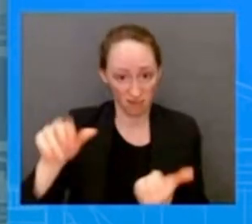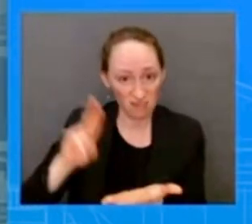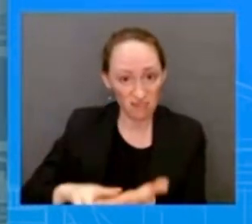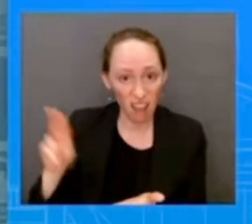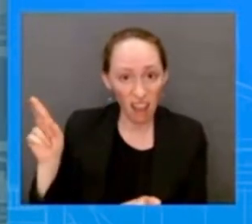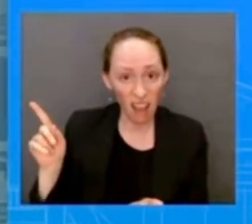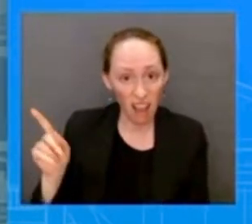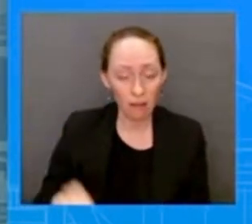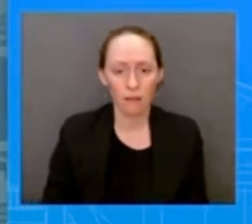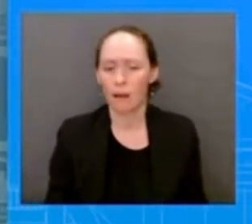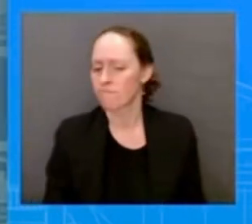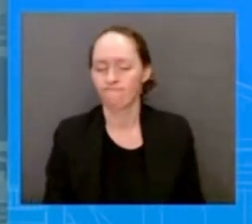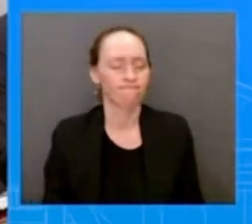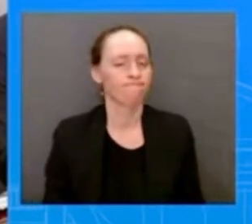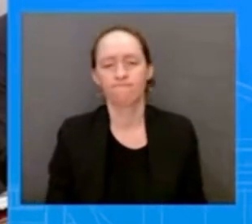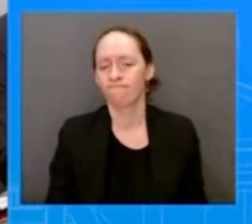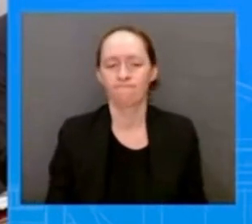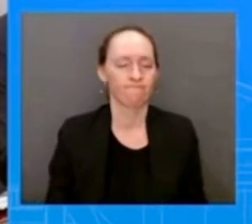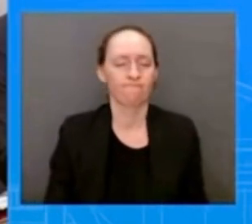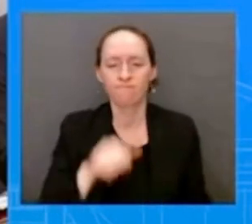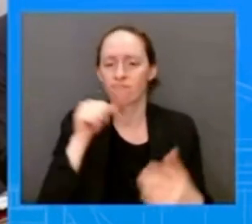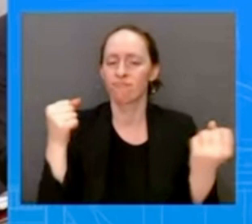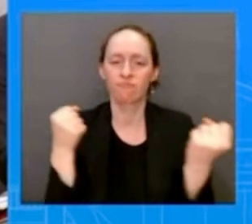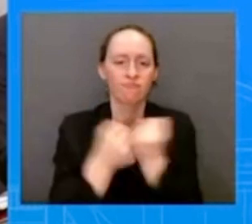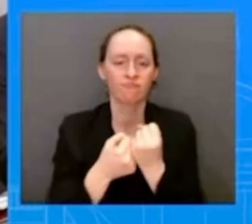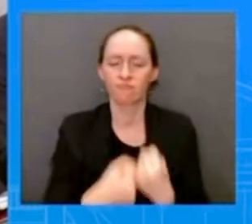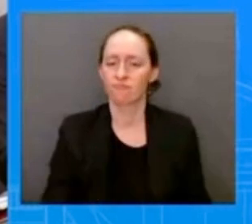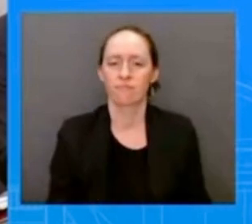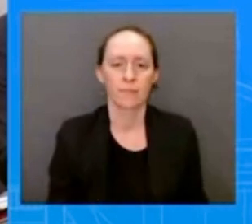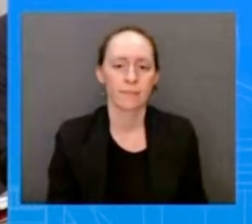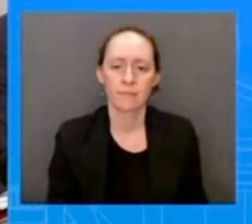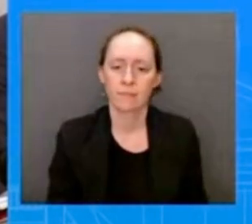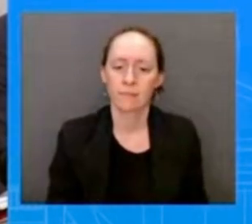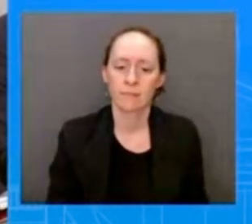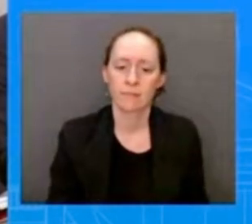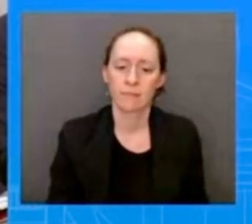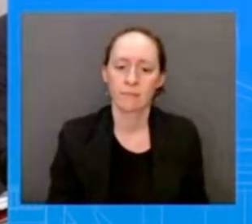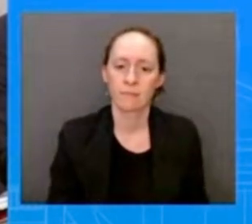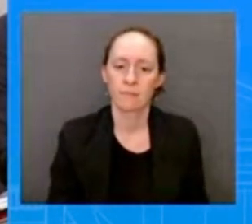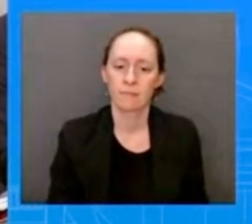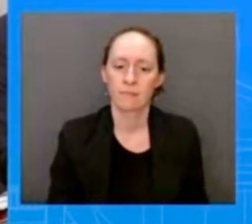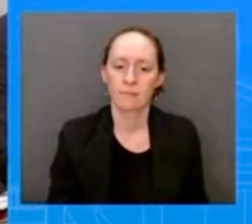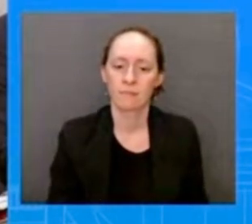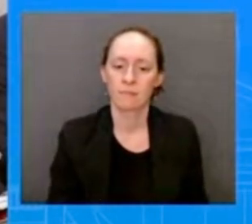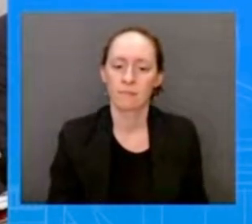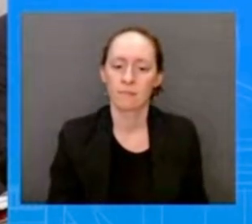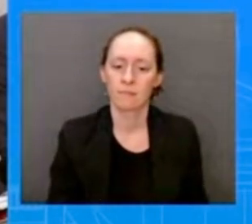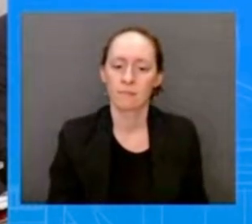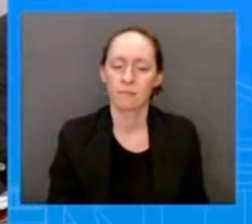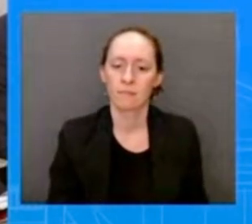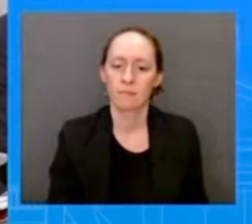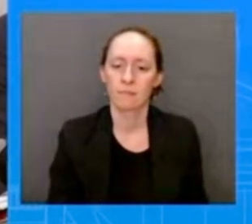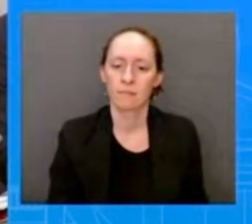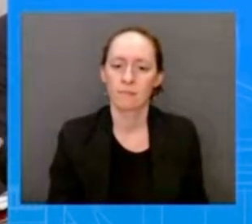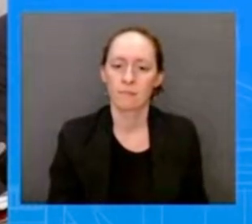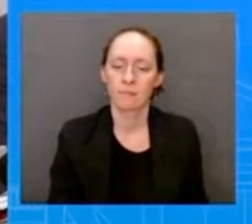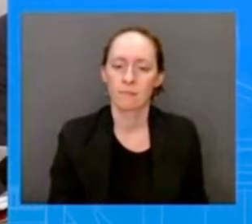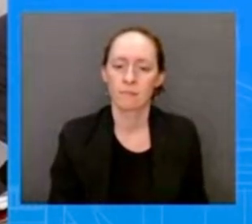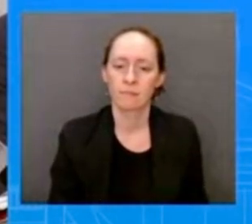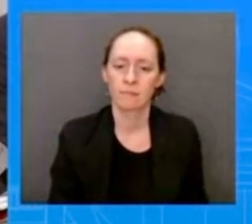The reversal here comes in the wake of a handful of senators facing re-election in 2024.